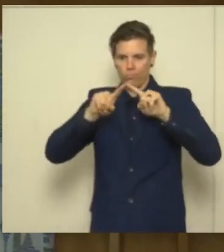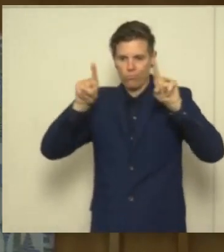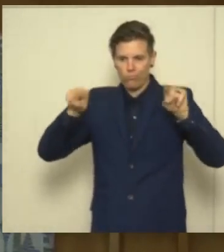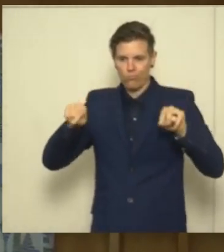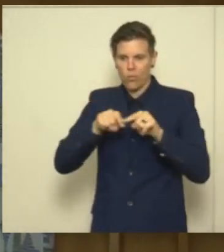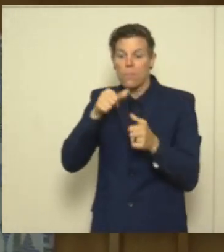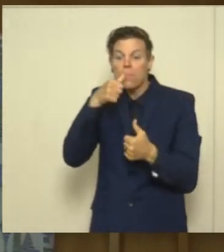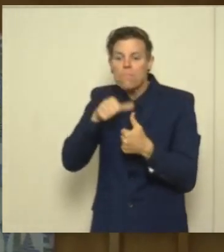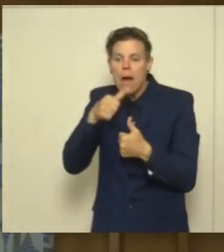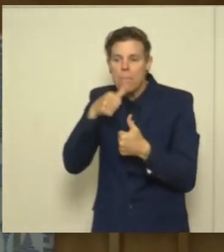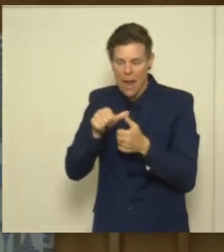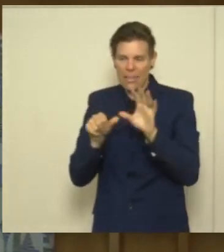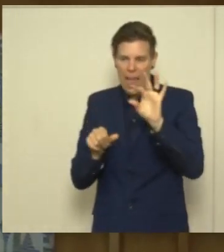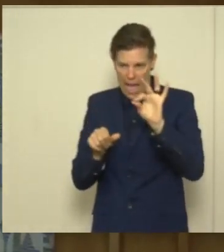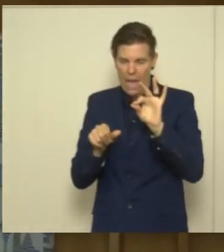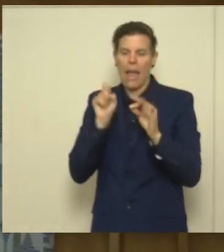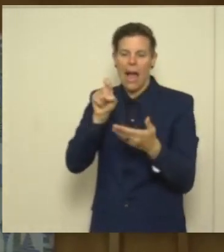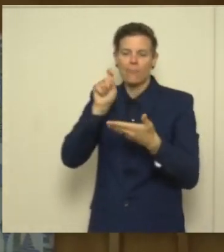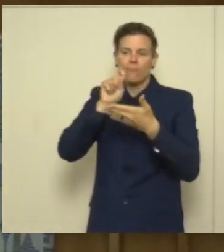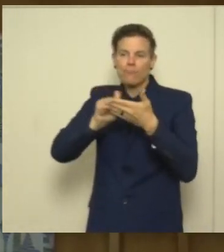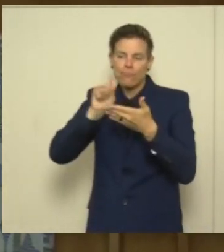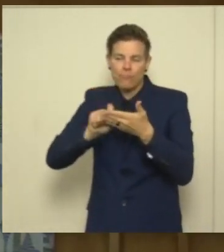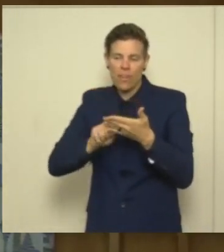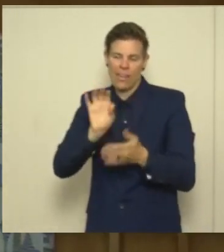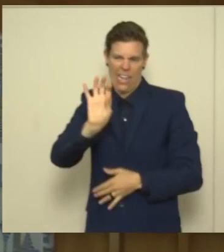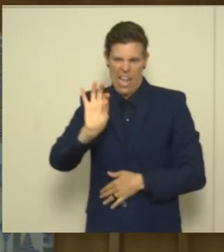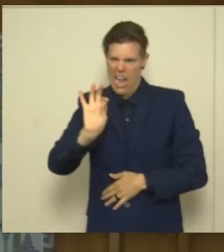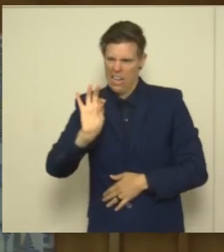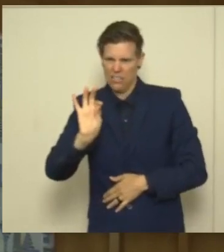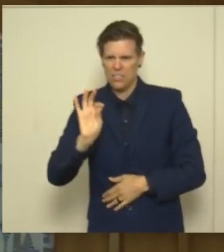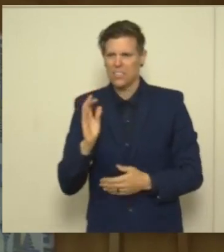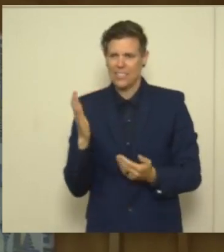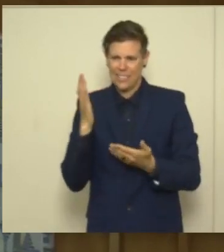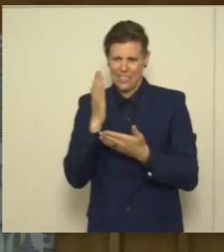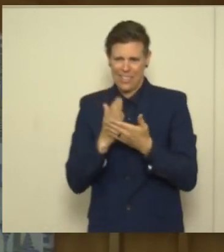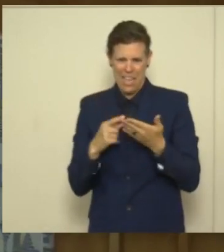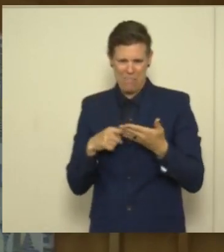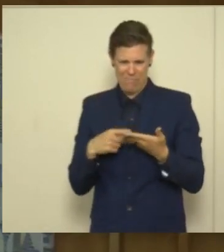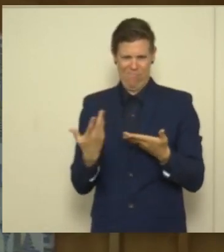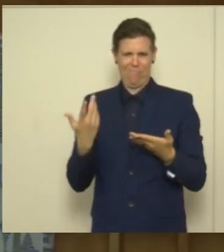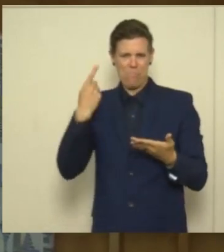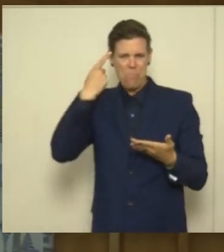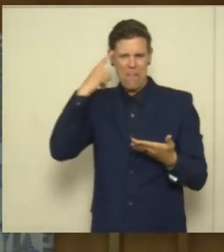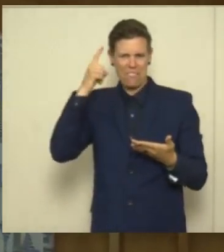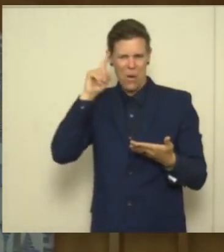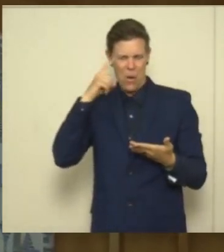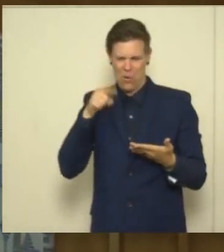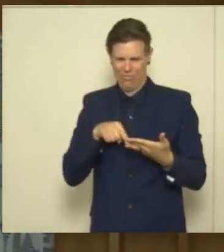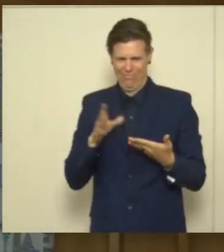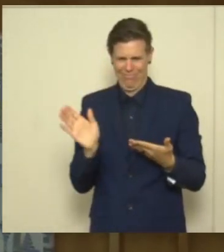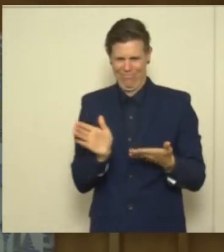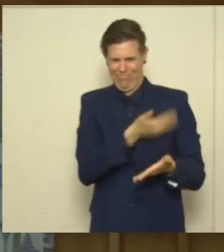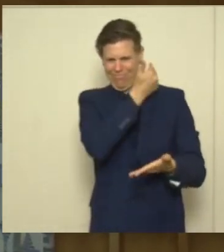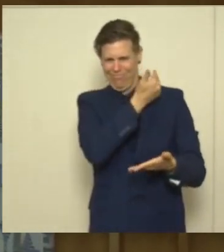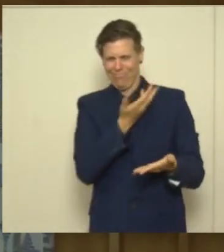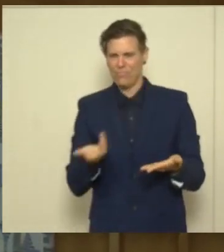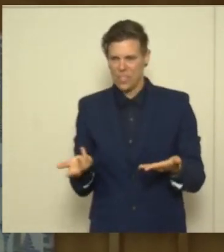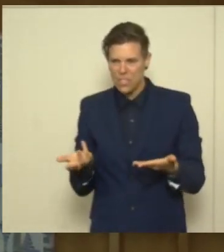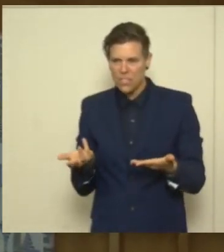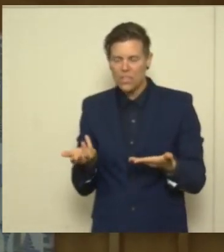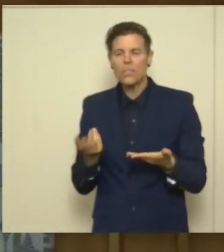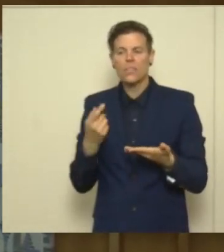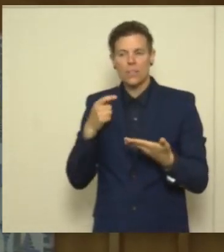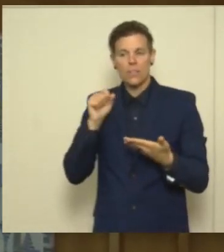really germane to a county clerk or an absentee board being able to identify whether that ballot came from the